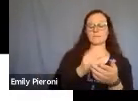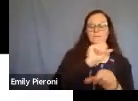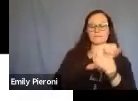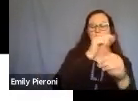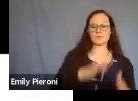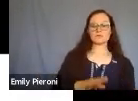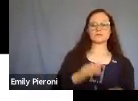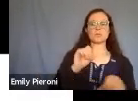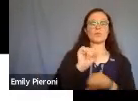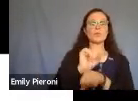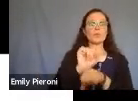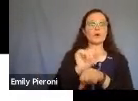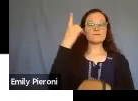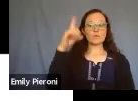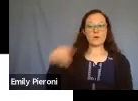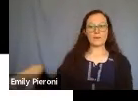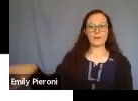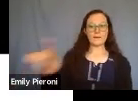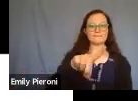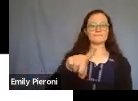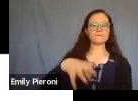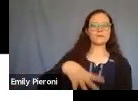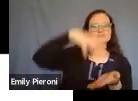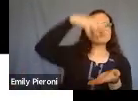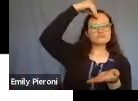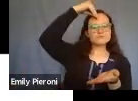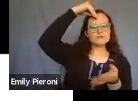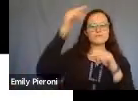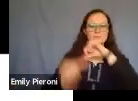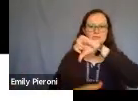We learn from them, and we also take this big